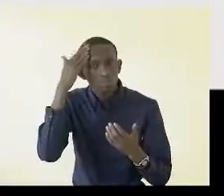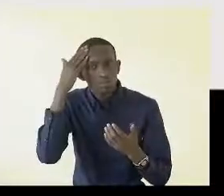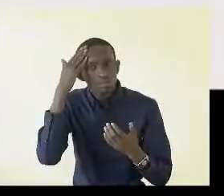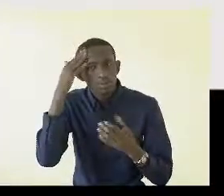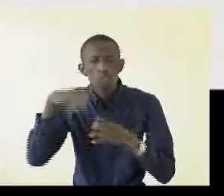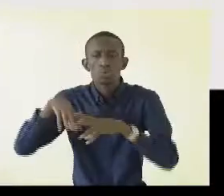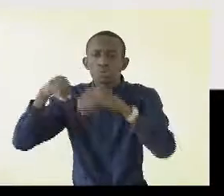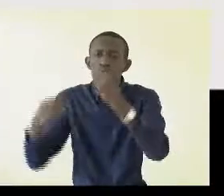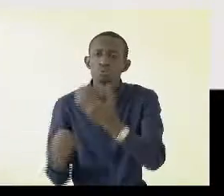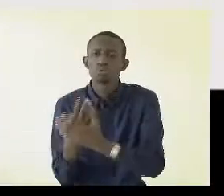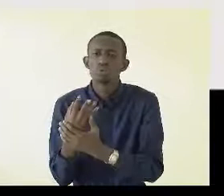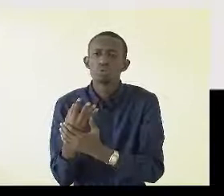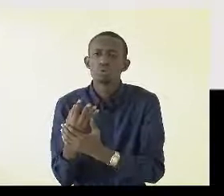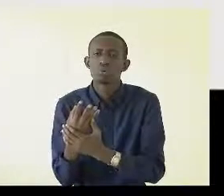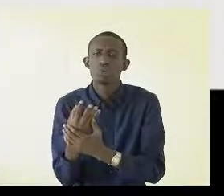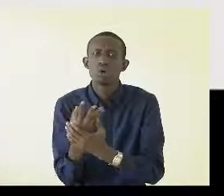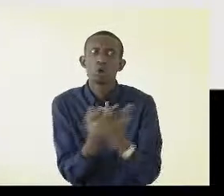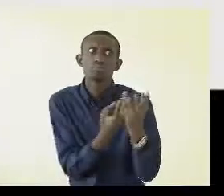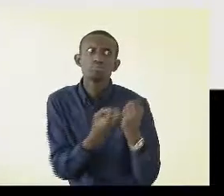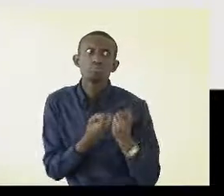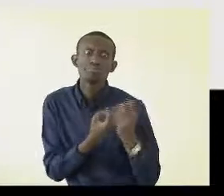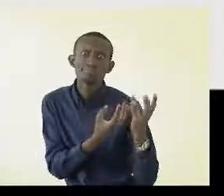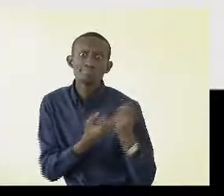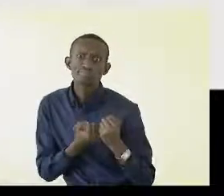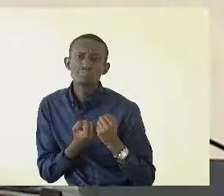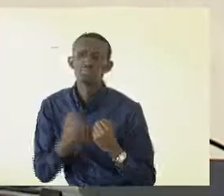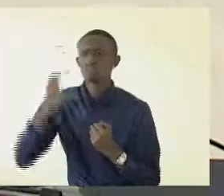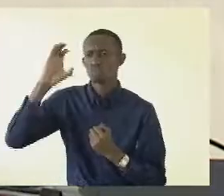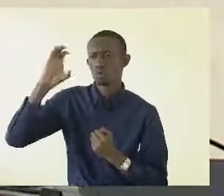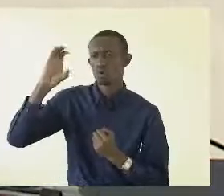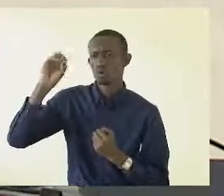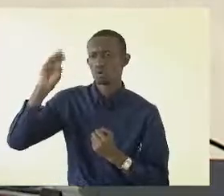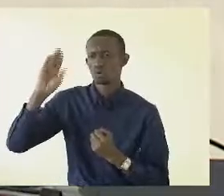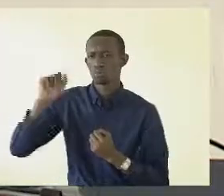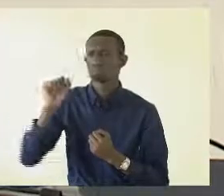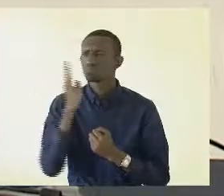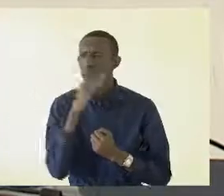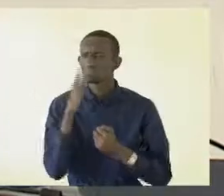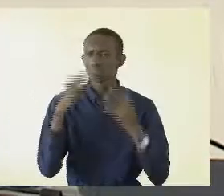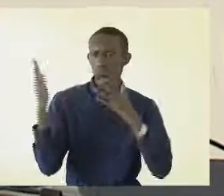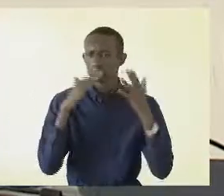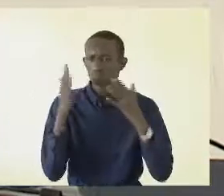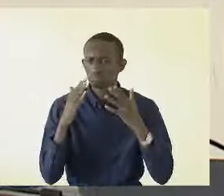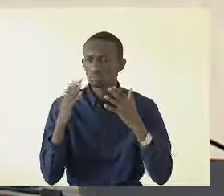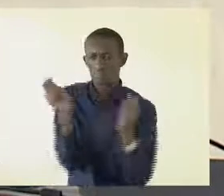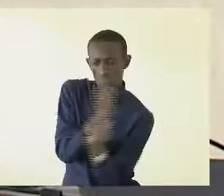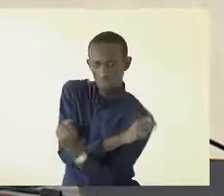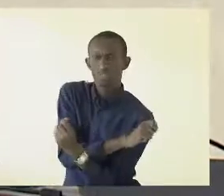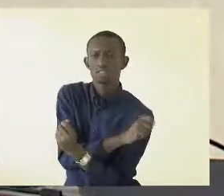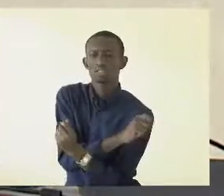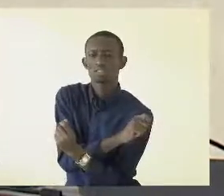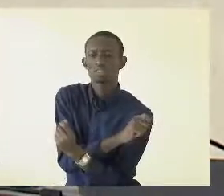carbon dioxide from the environment, or they need carbon dioxide produced by other organisms for photosynthesis. And